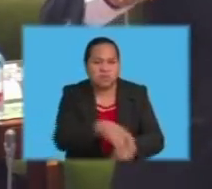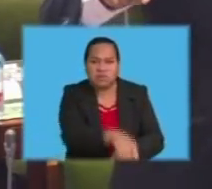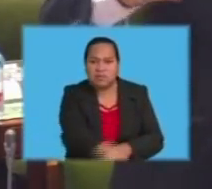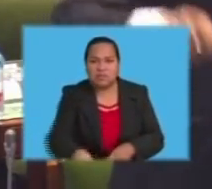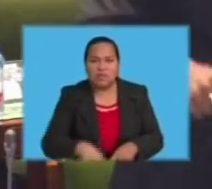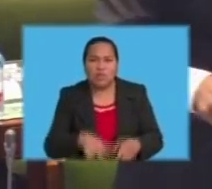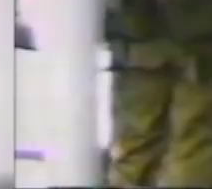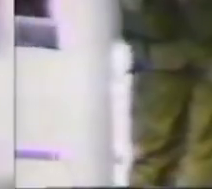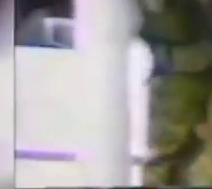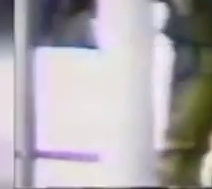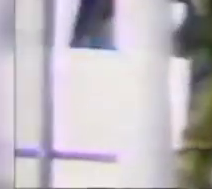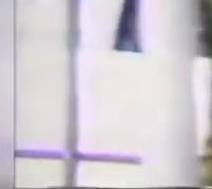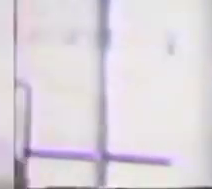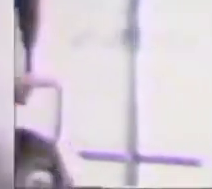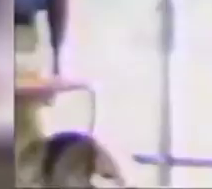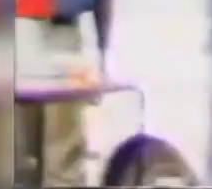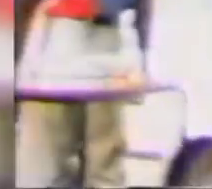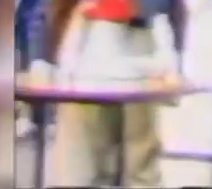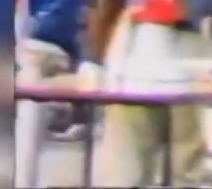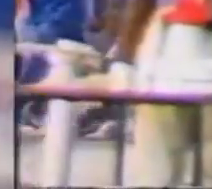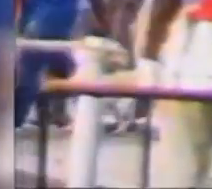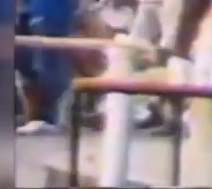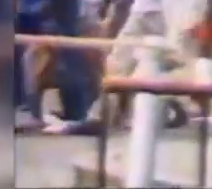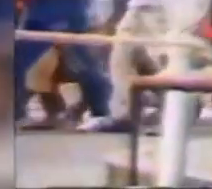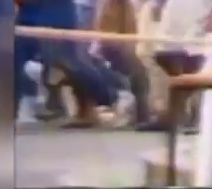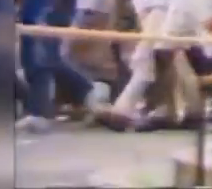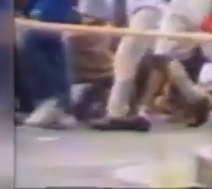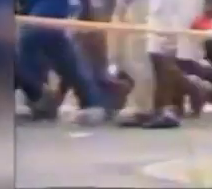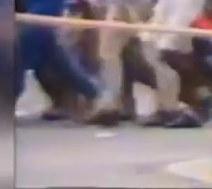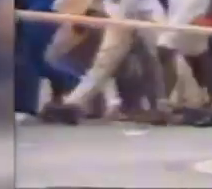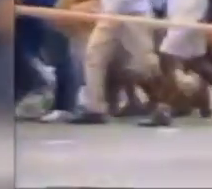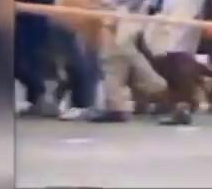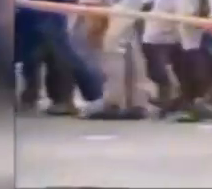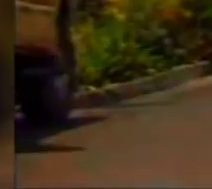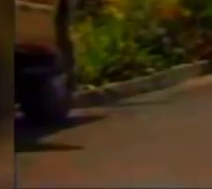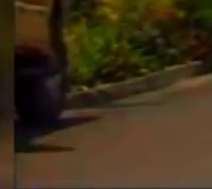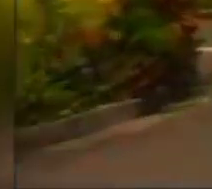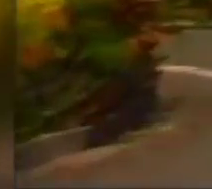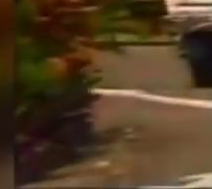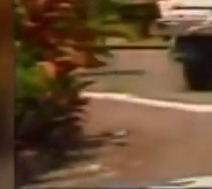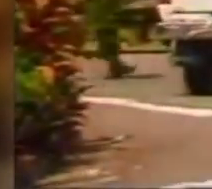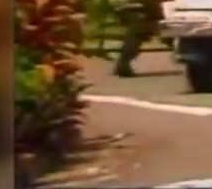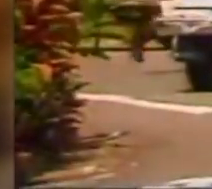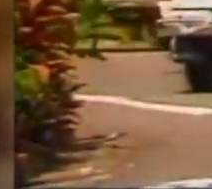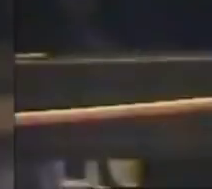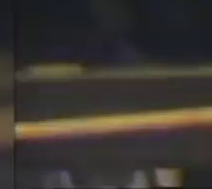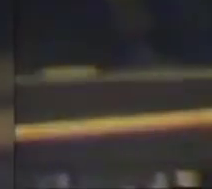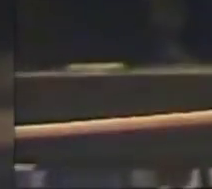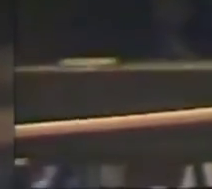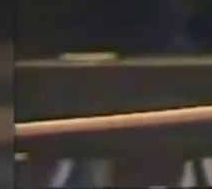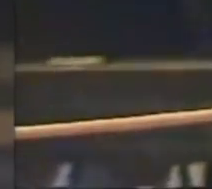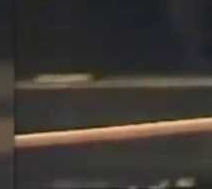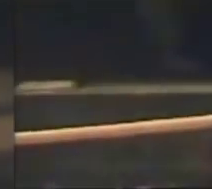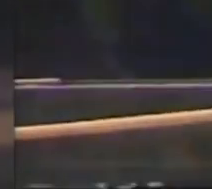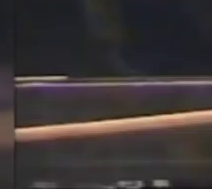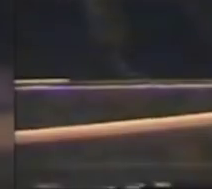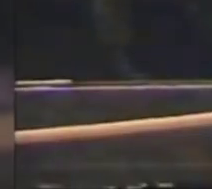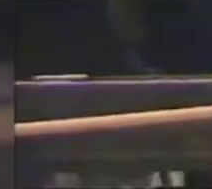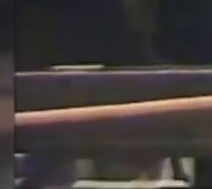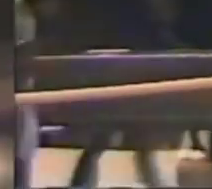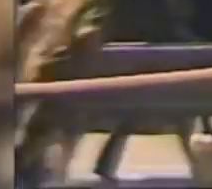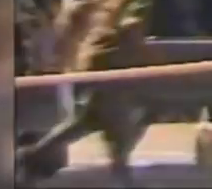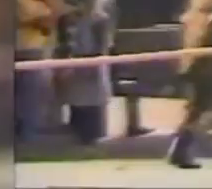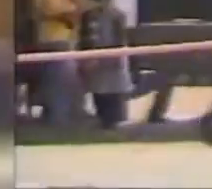tell you to bring about injustice. Syed Kayum says the policies put in place after the coup in 1987 did not grow Fiji,